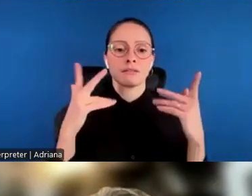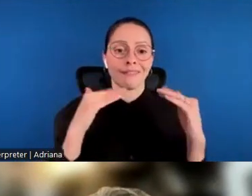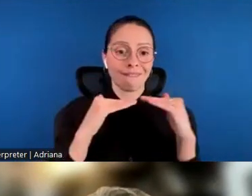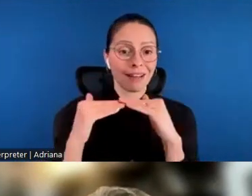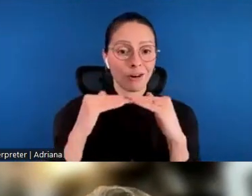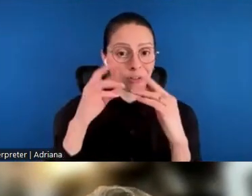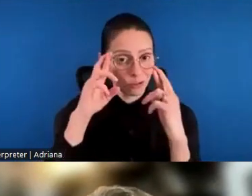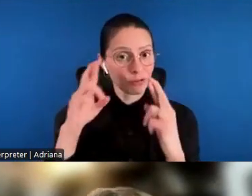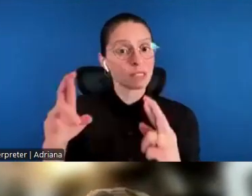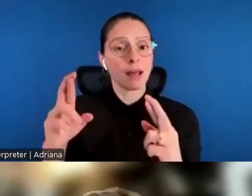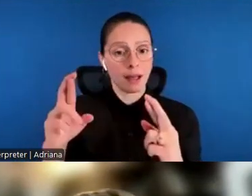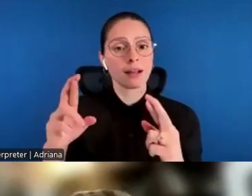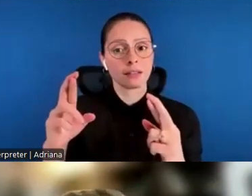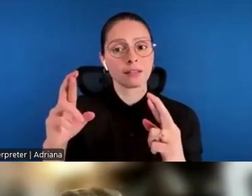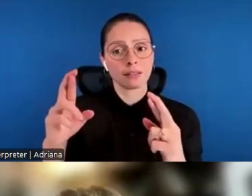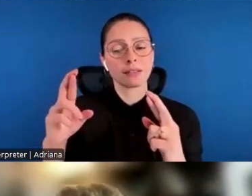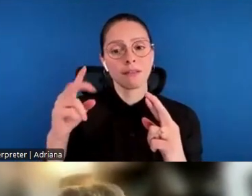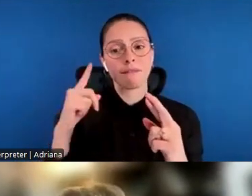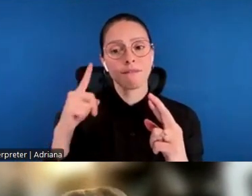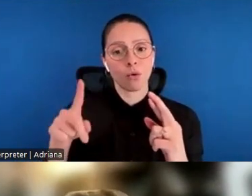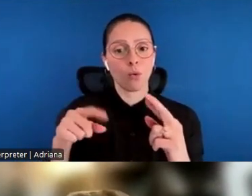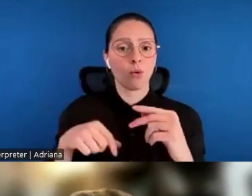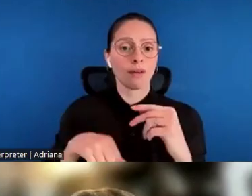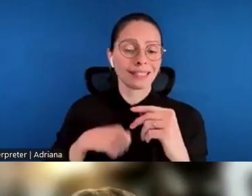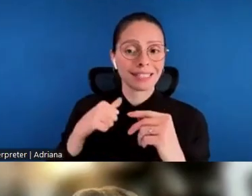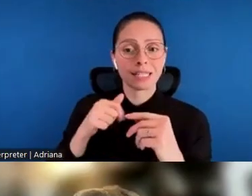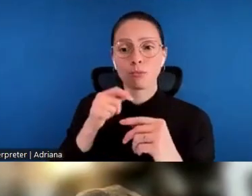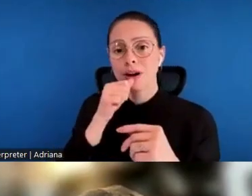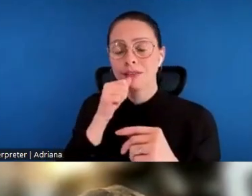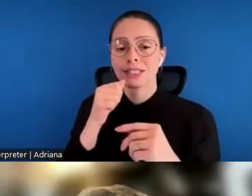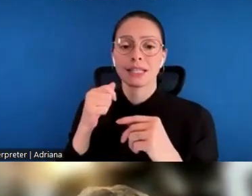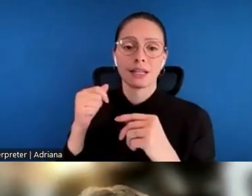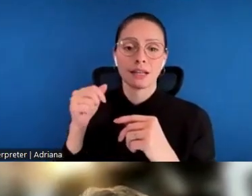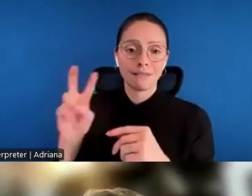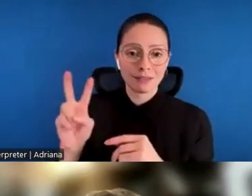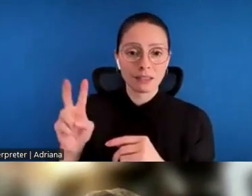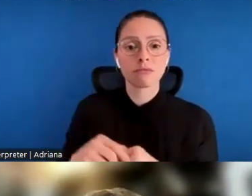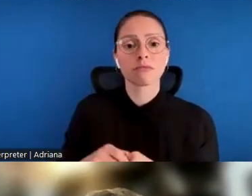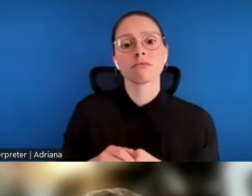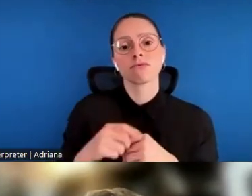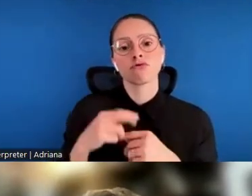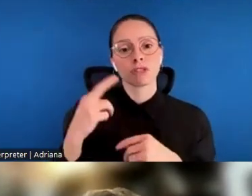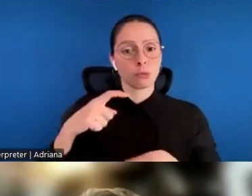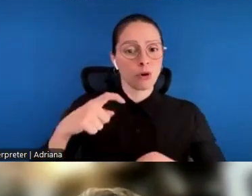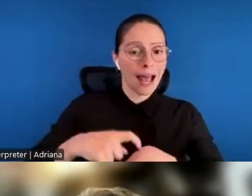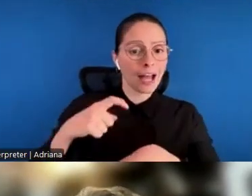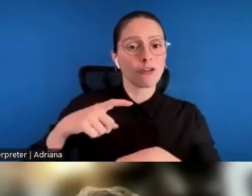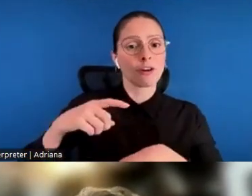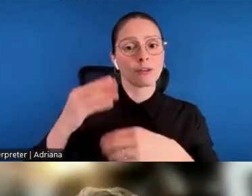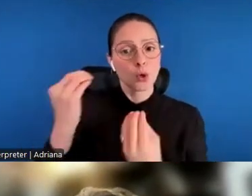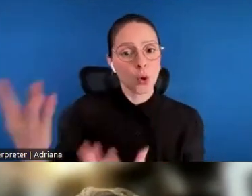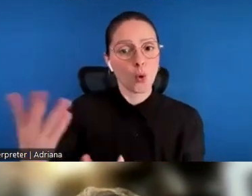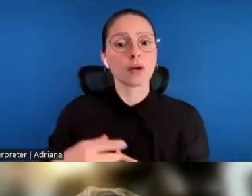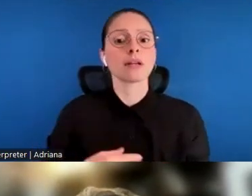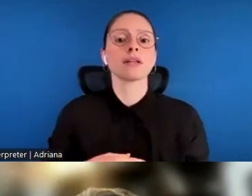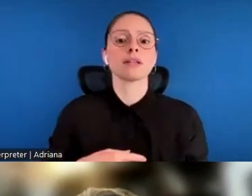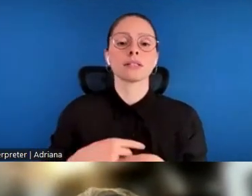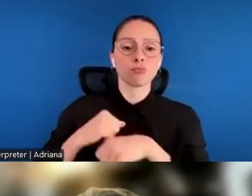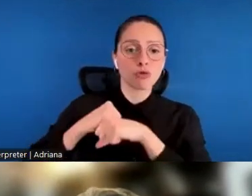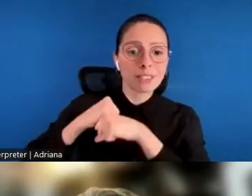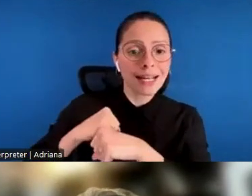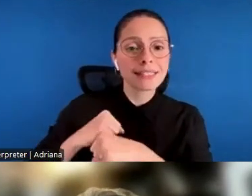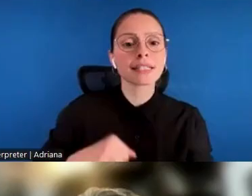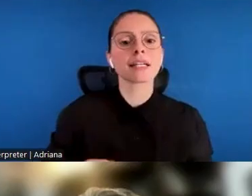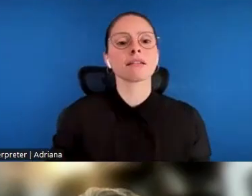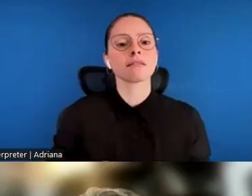respect for the dignity and privacy of the victim, to reasonable, accurate, and timely notice, to be reasonably protected,